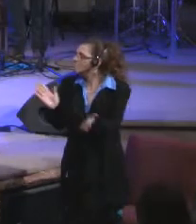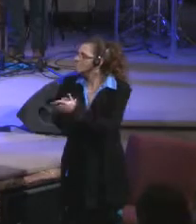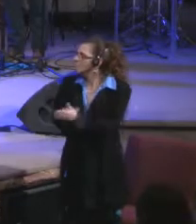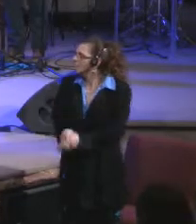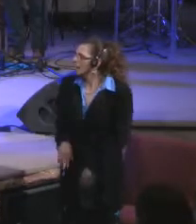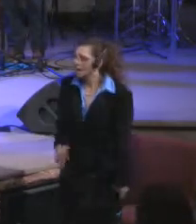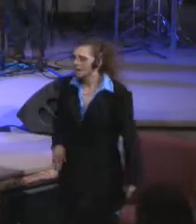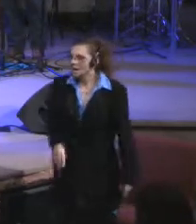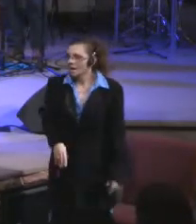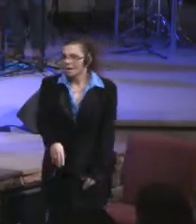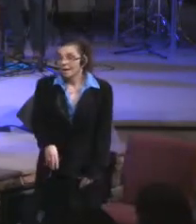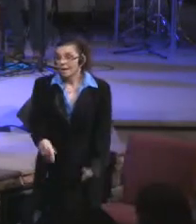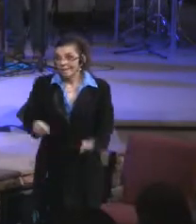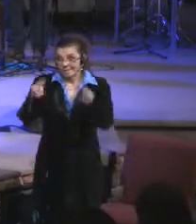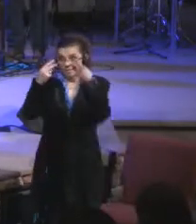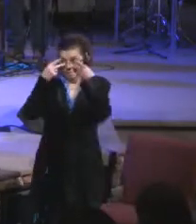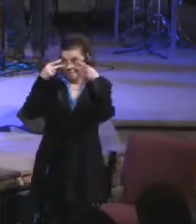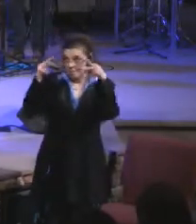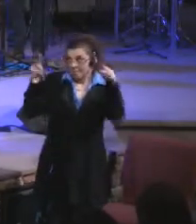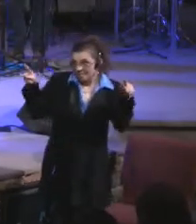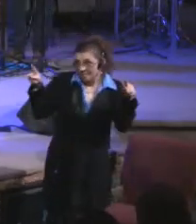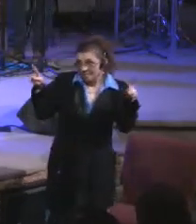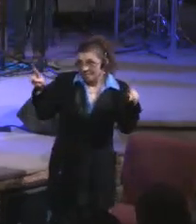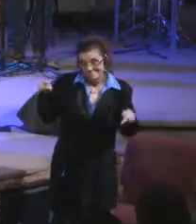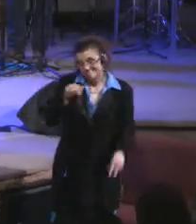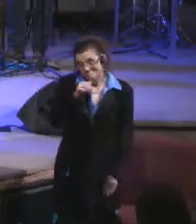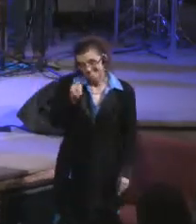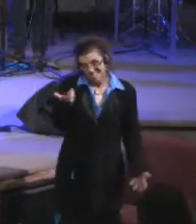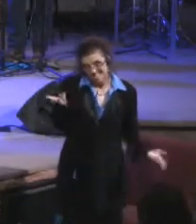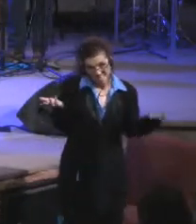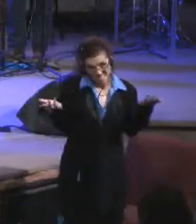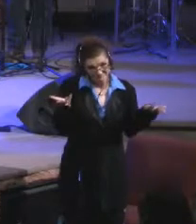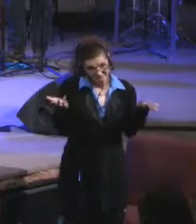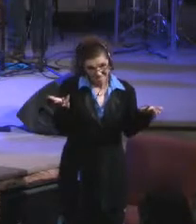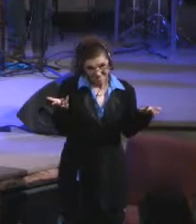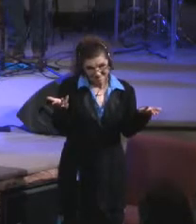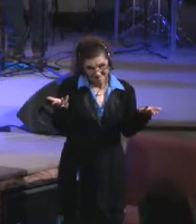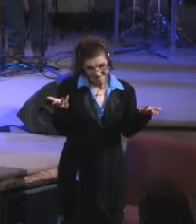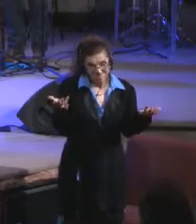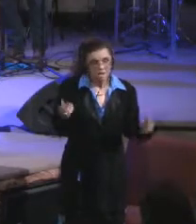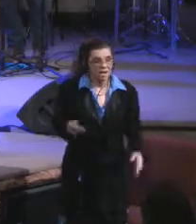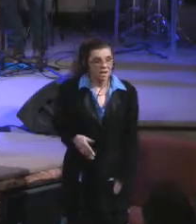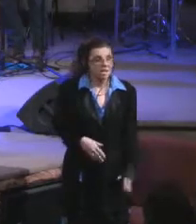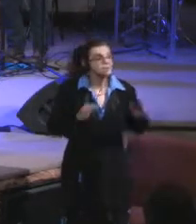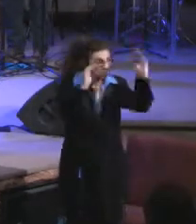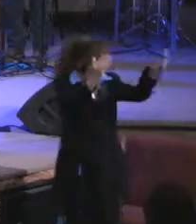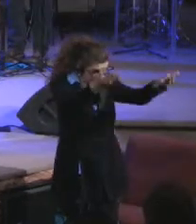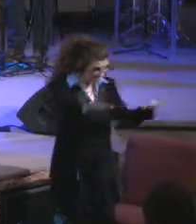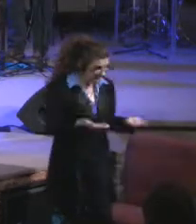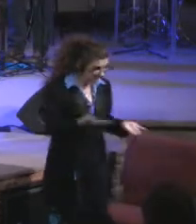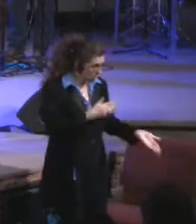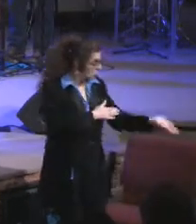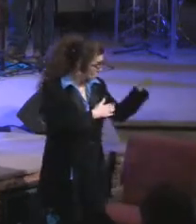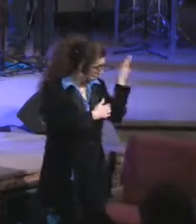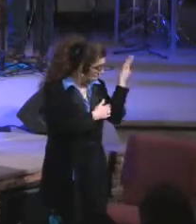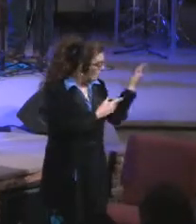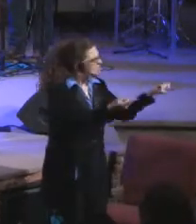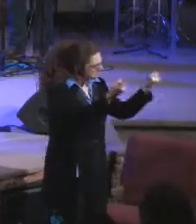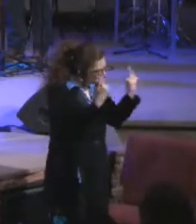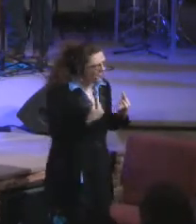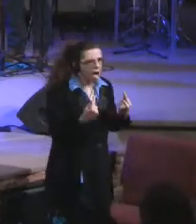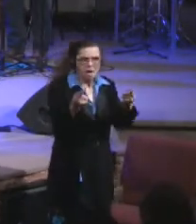But the reality of the matter is, that's not the case. So I'm inviting you this morning to